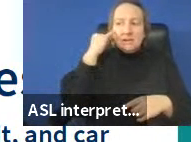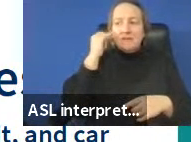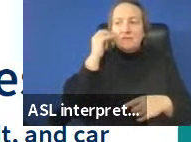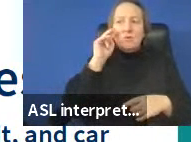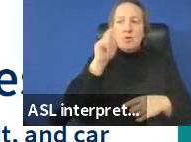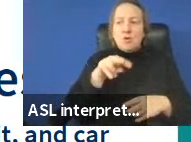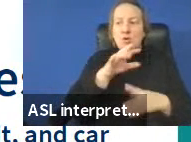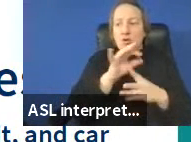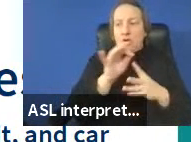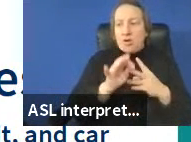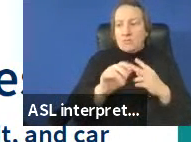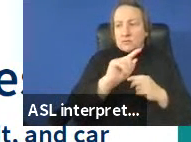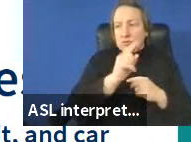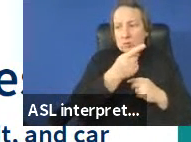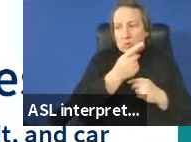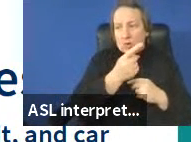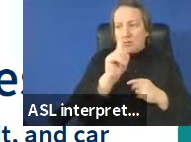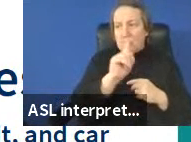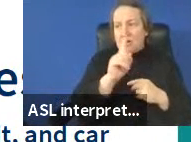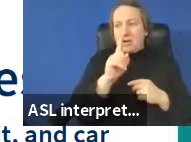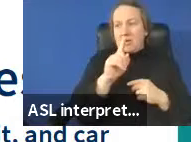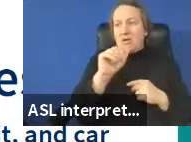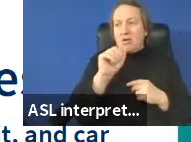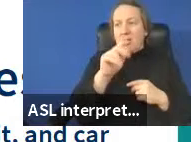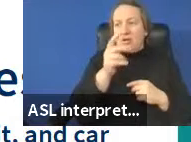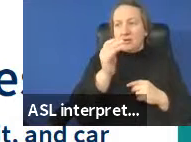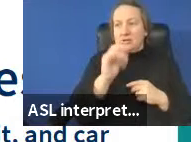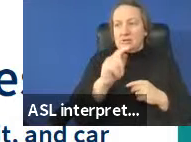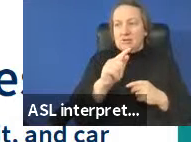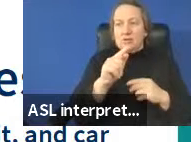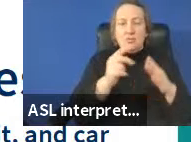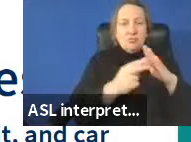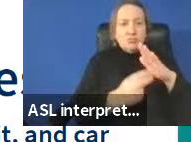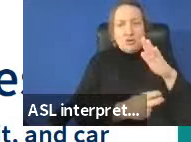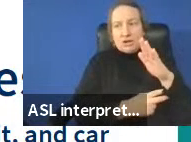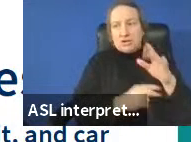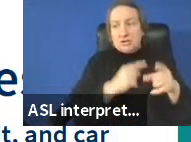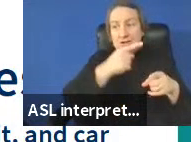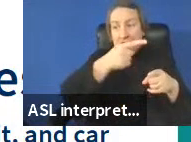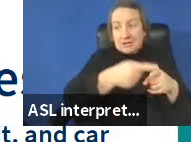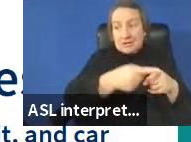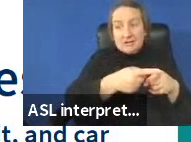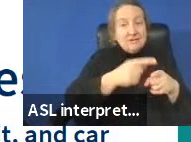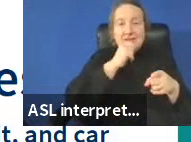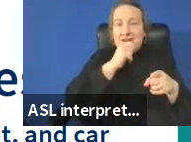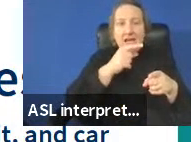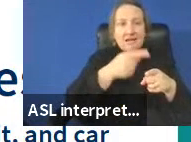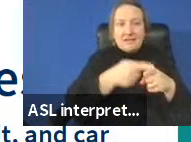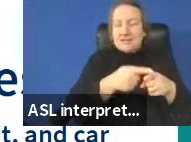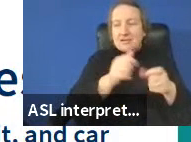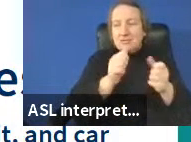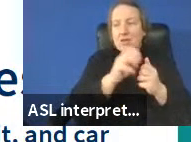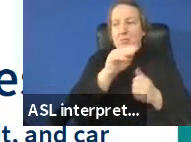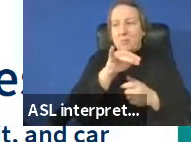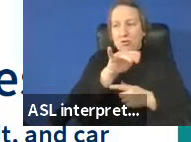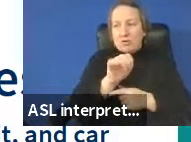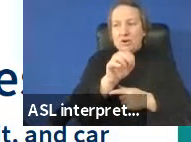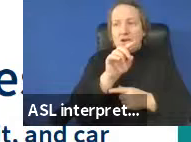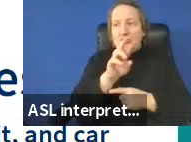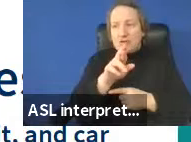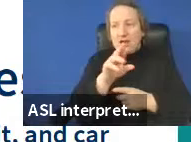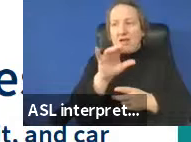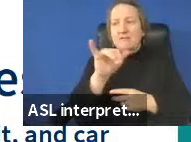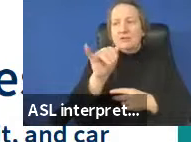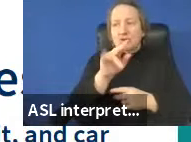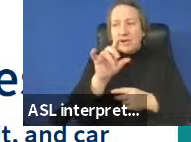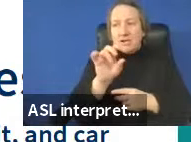option 1, where the arterial bridge intersects or actually doesn't with Marine Drive and Jansen